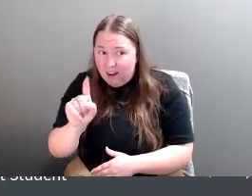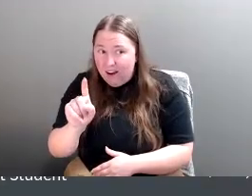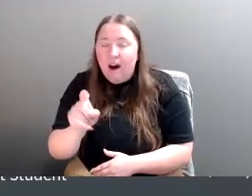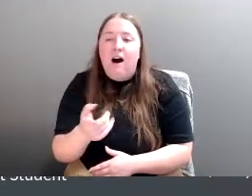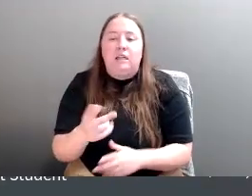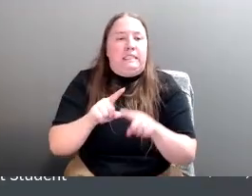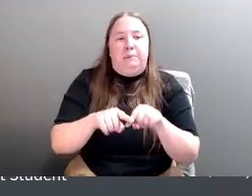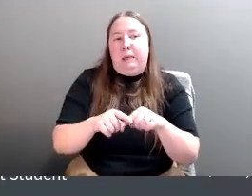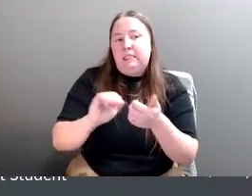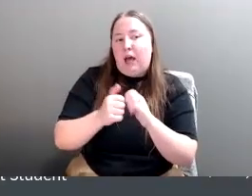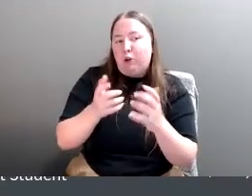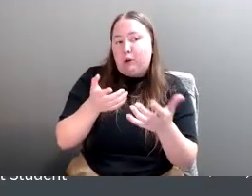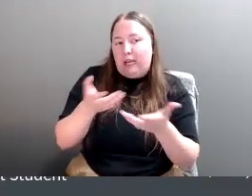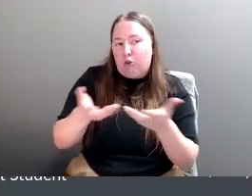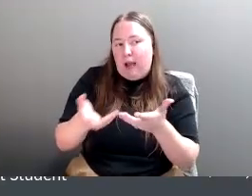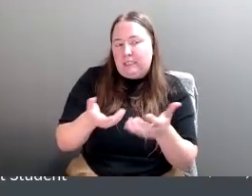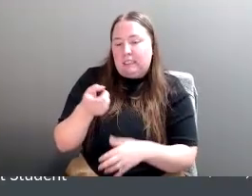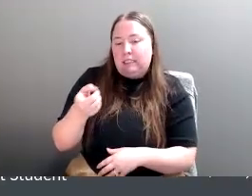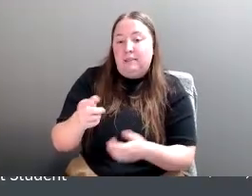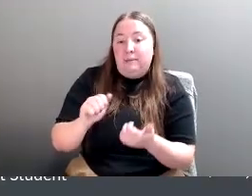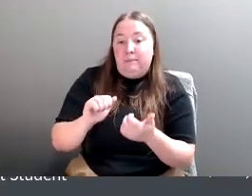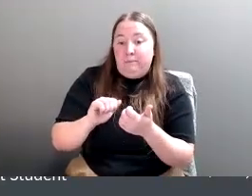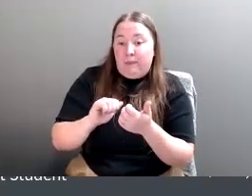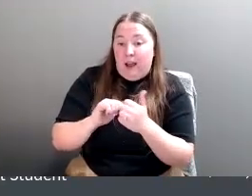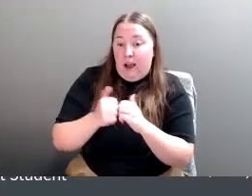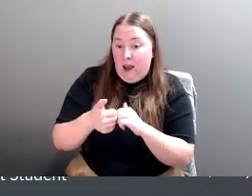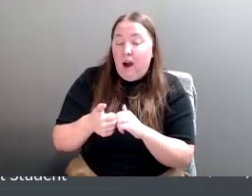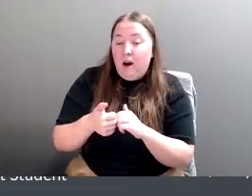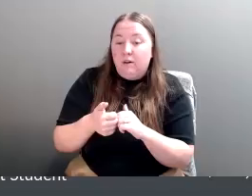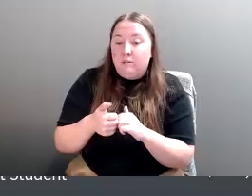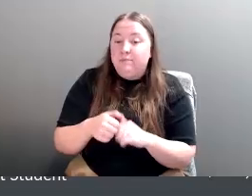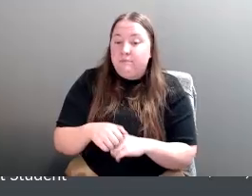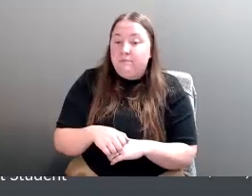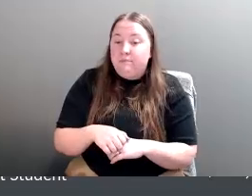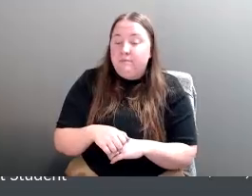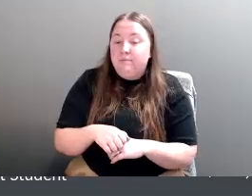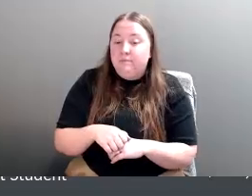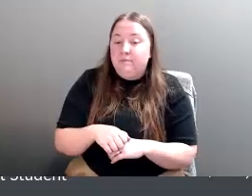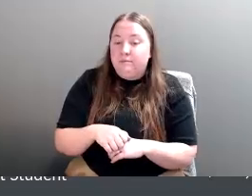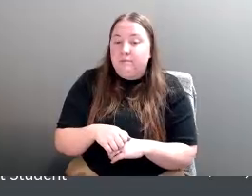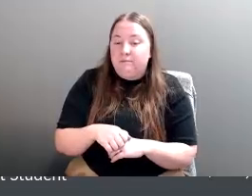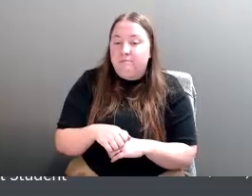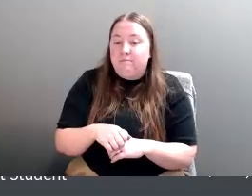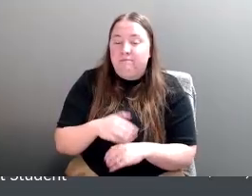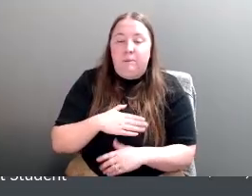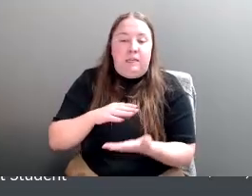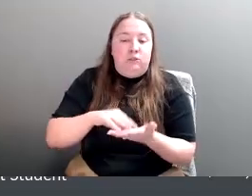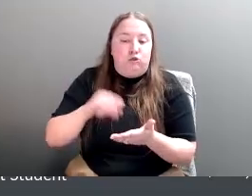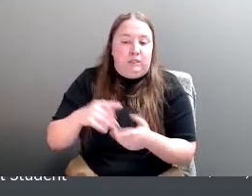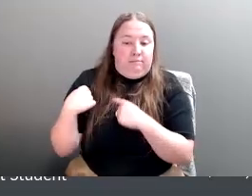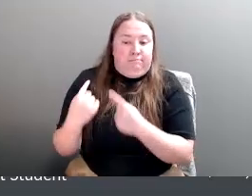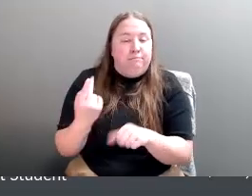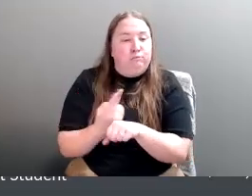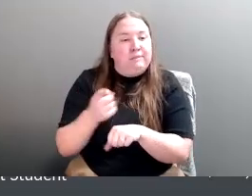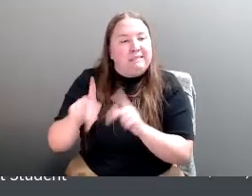how you're interacting here. But a way I may do this, I do this, because by the way, my students have been using